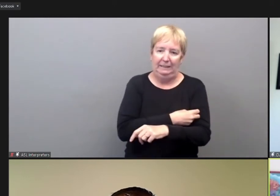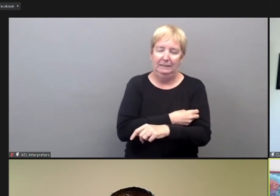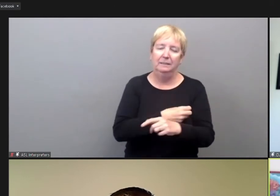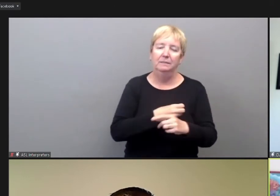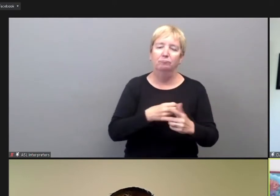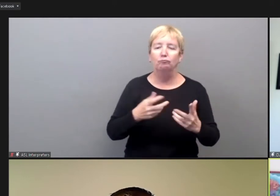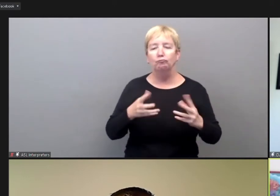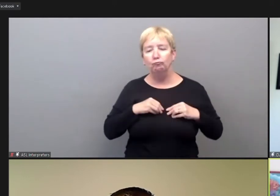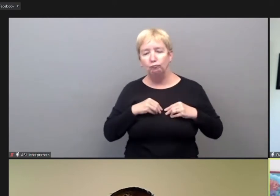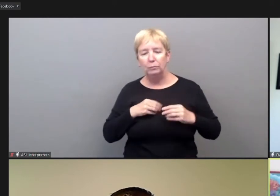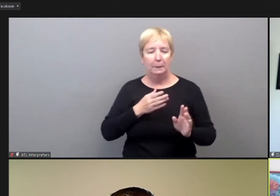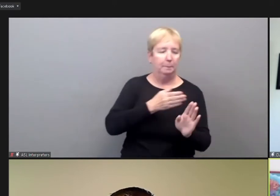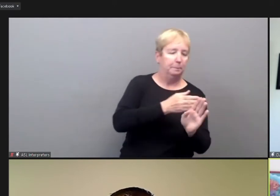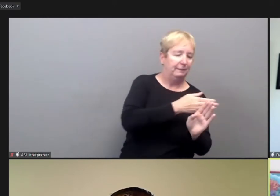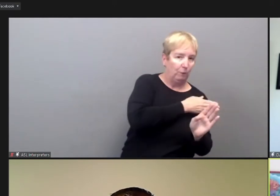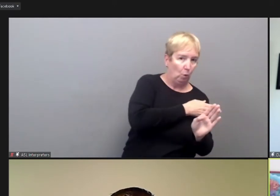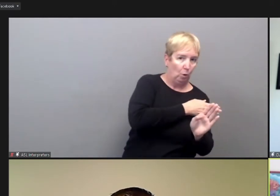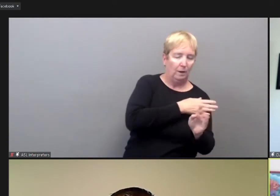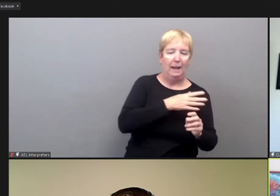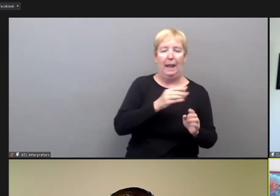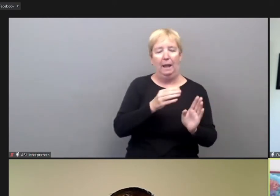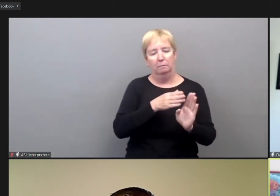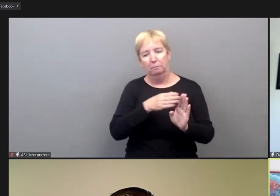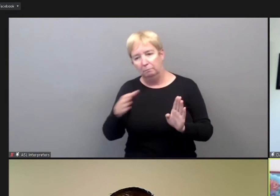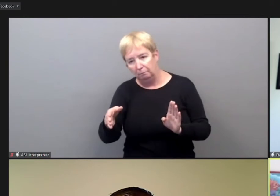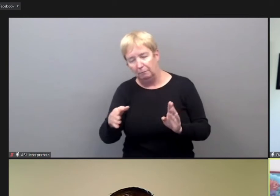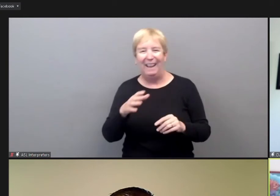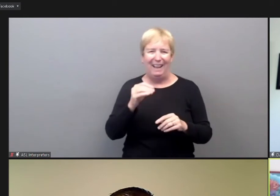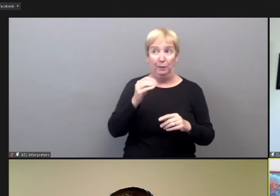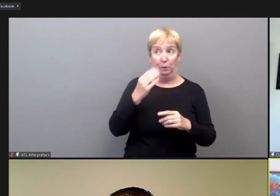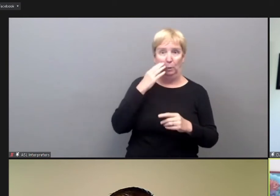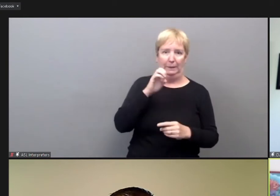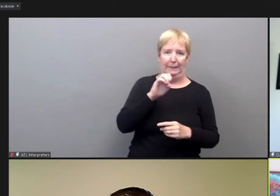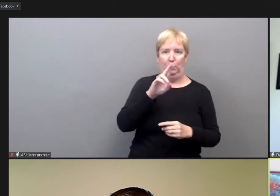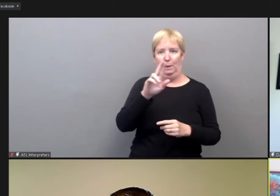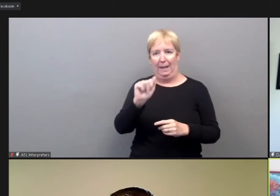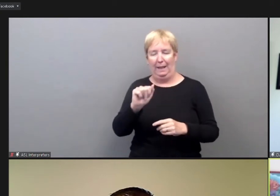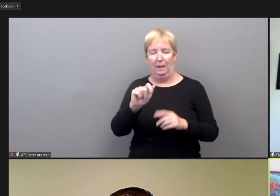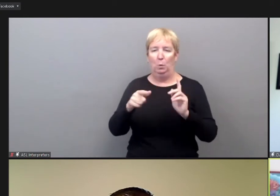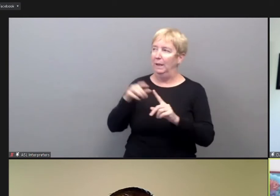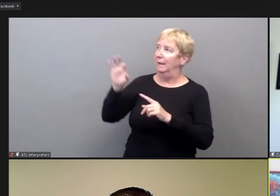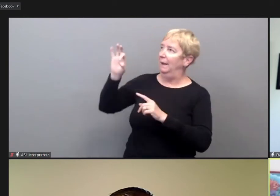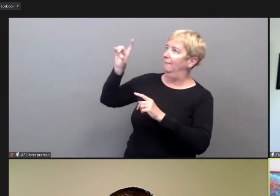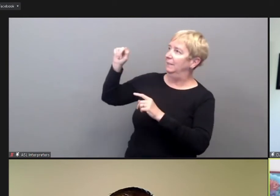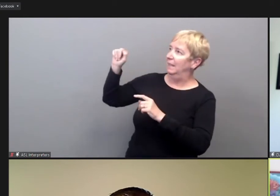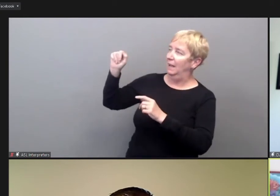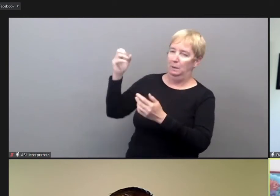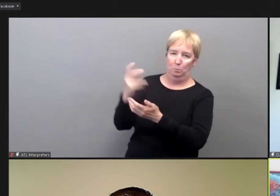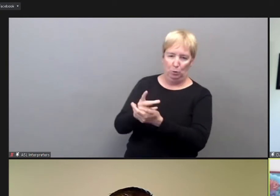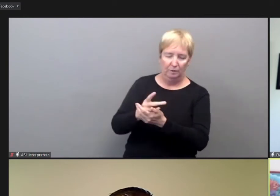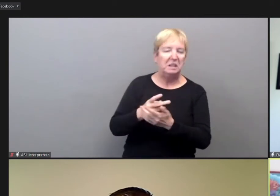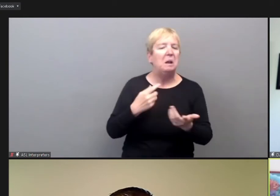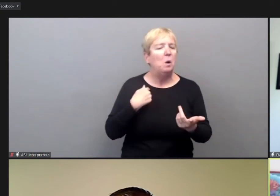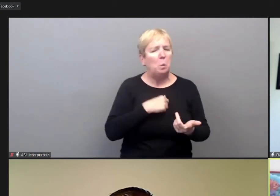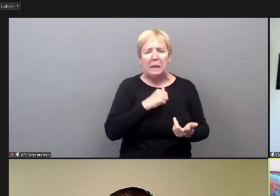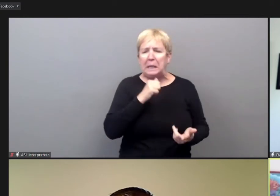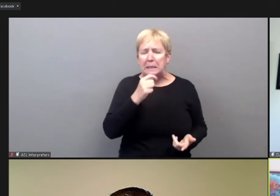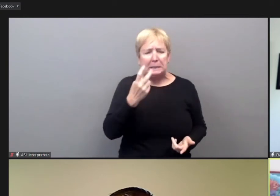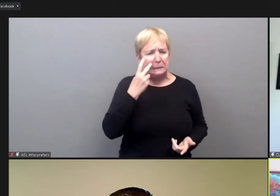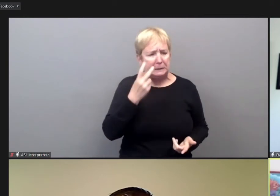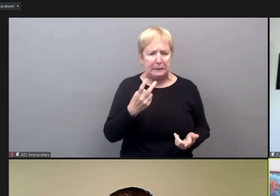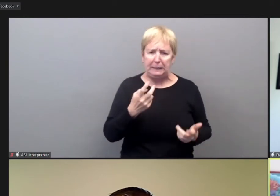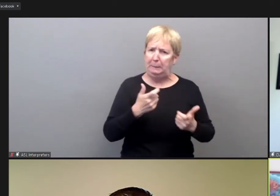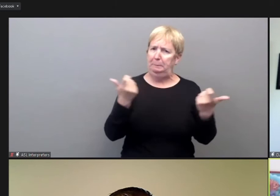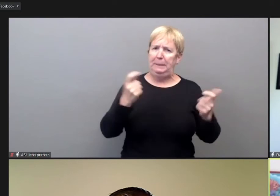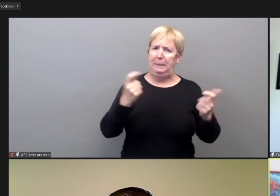like once the EUA turned into not an EUA and when the FDA was fully approved. And we really didn't see much difference in